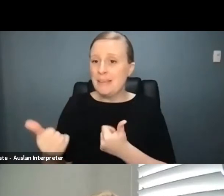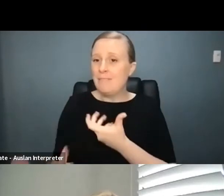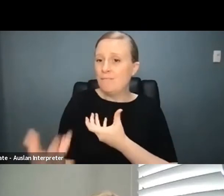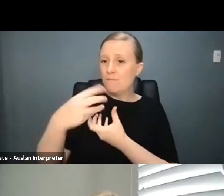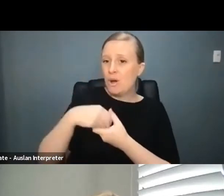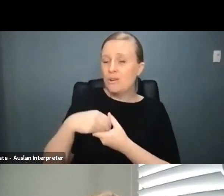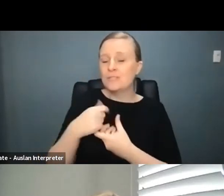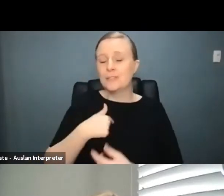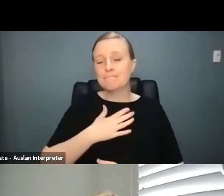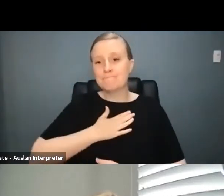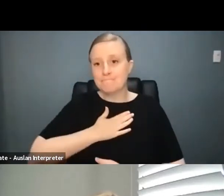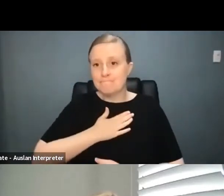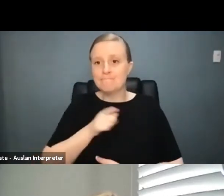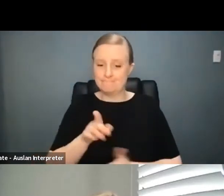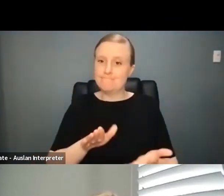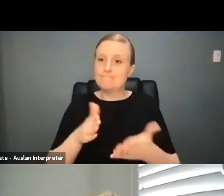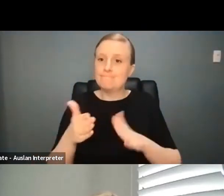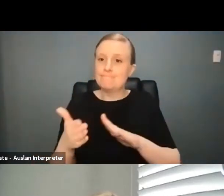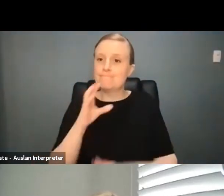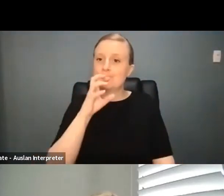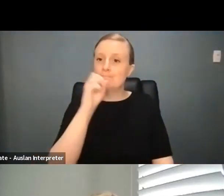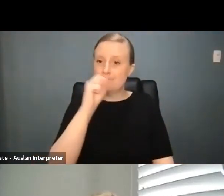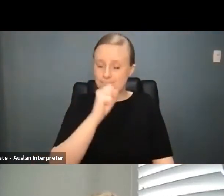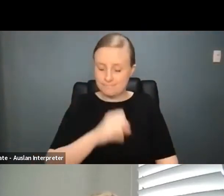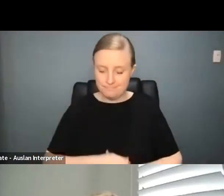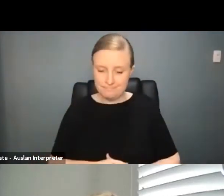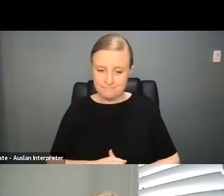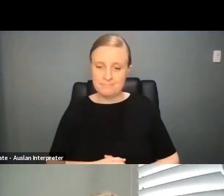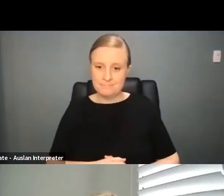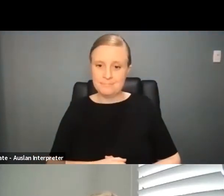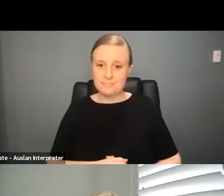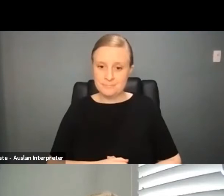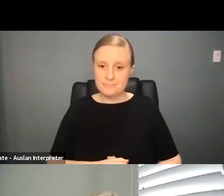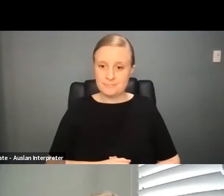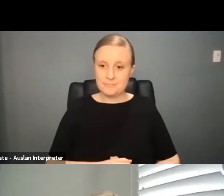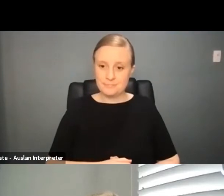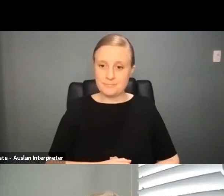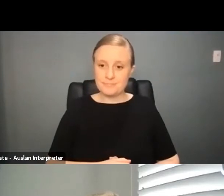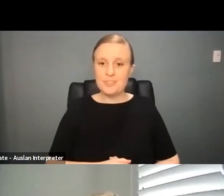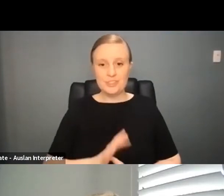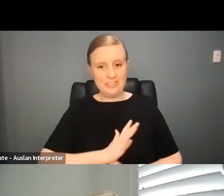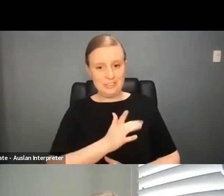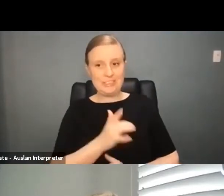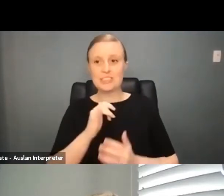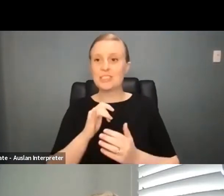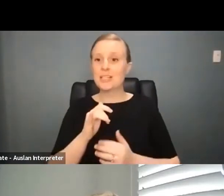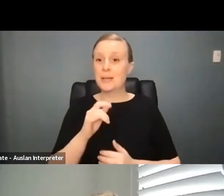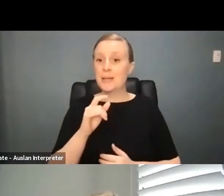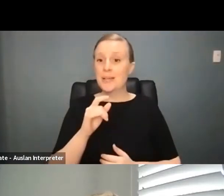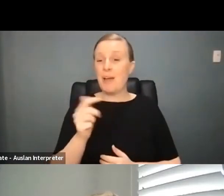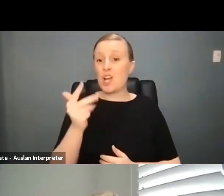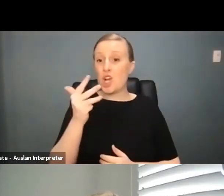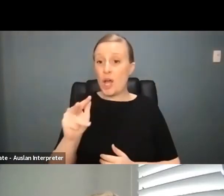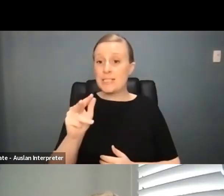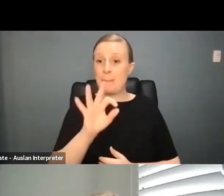Interesting, very interesting what Sean's talking about. And so 90% of people had taken the wrong thing,